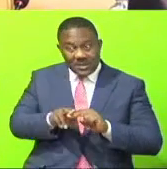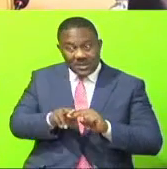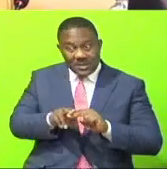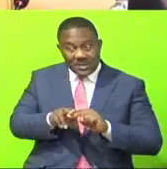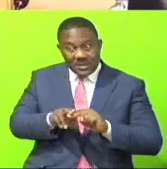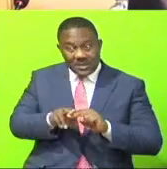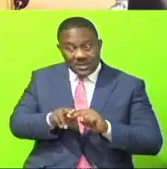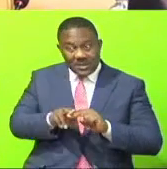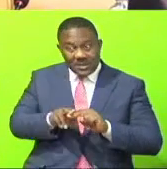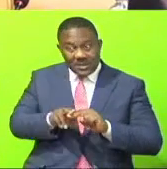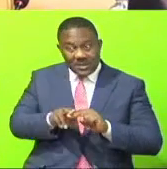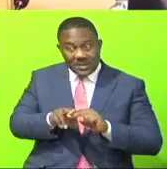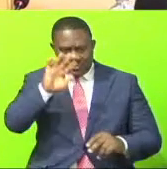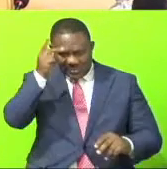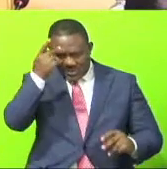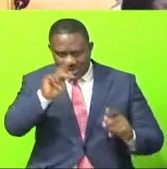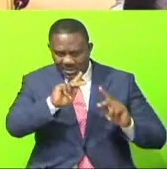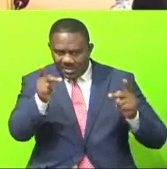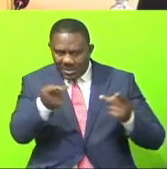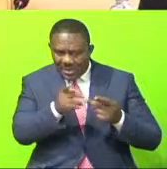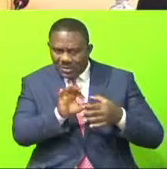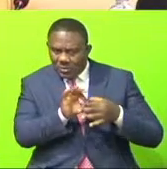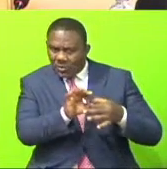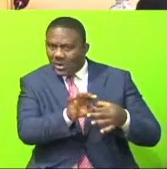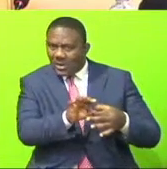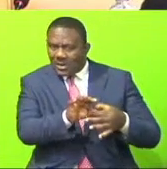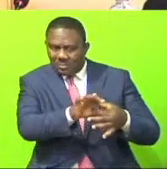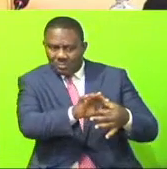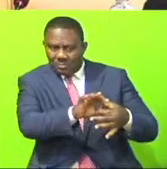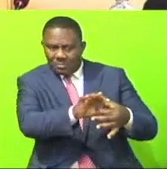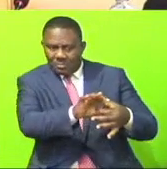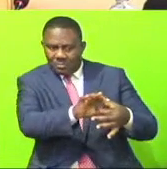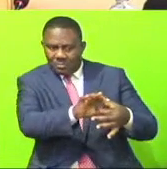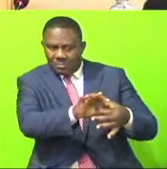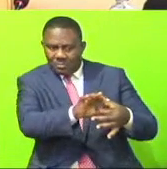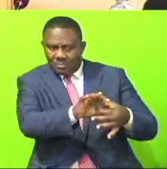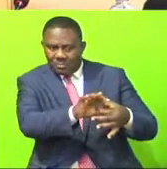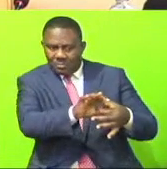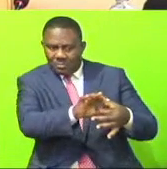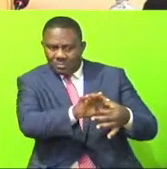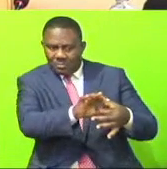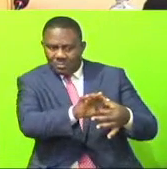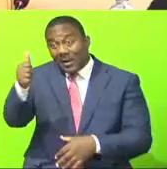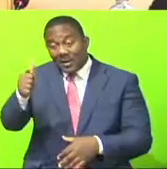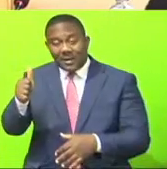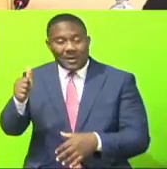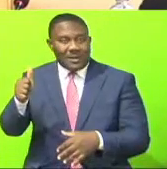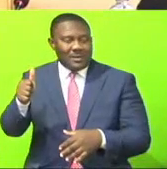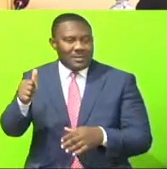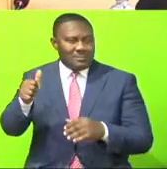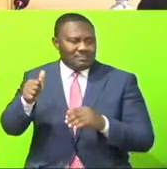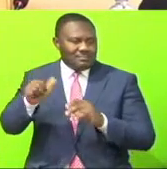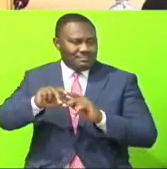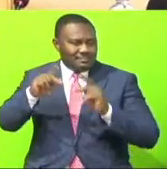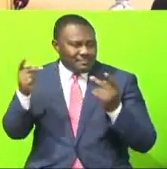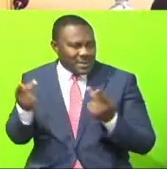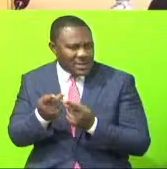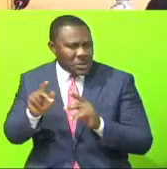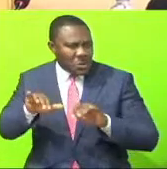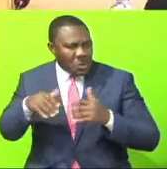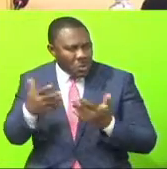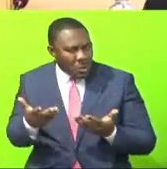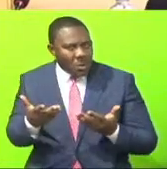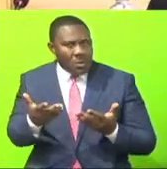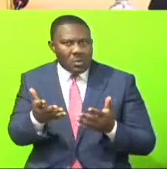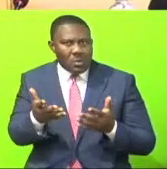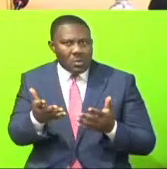the time of his election to Parliament to join another party or seek to remain in Parliament as